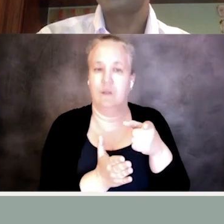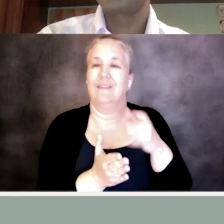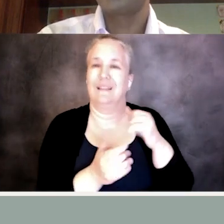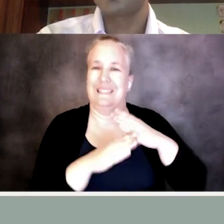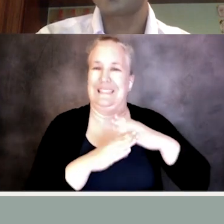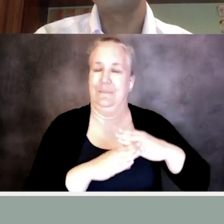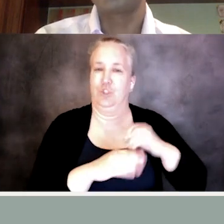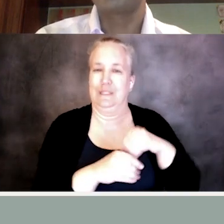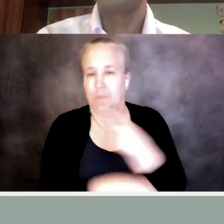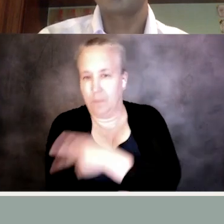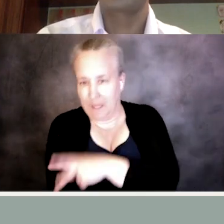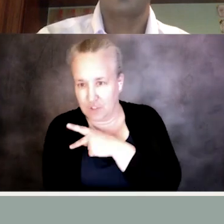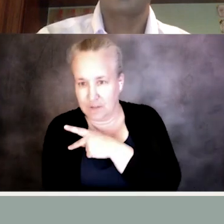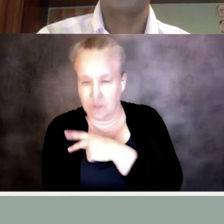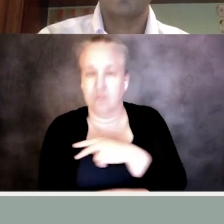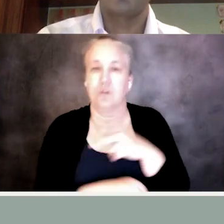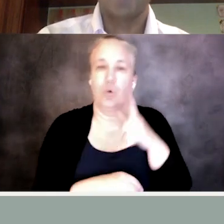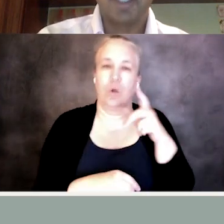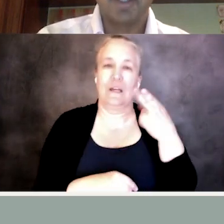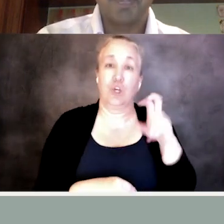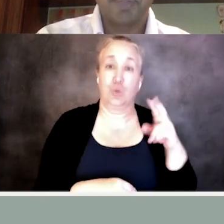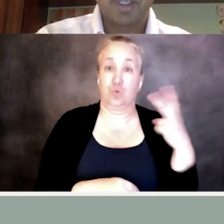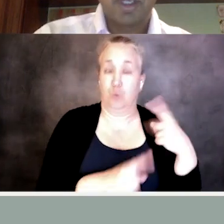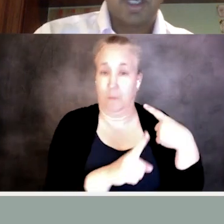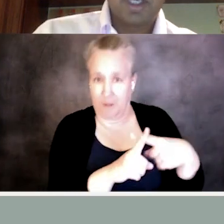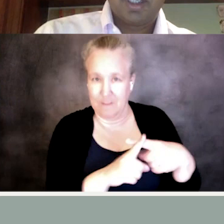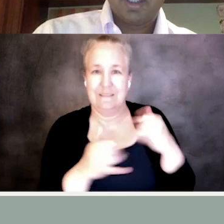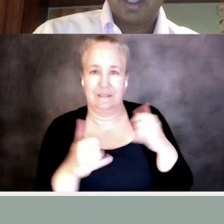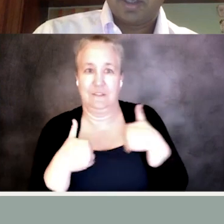are BRCA1 and 2 positive who still have some residual disease.